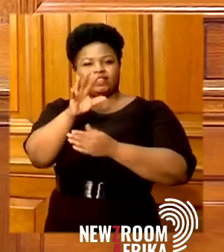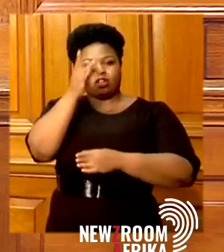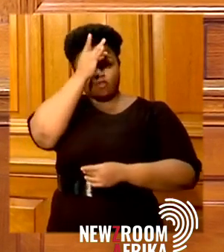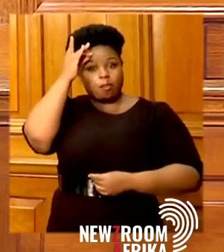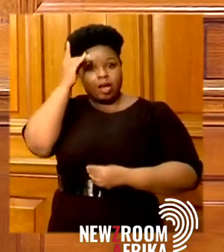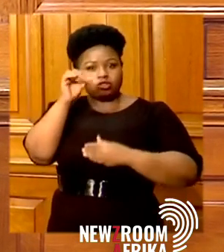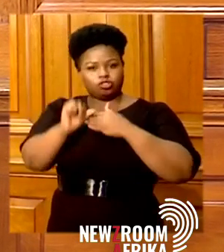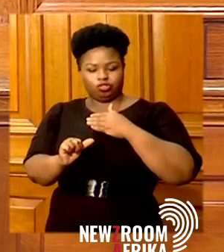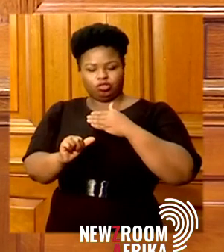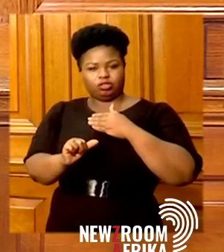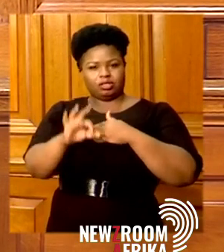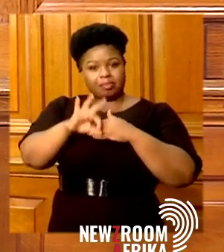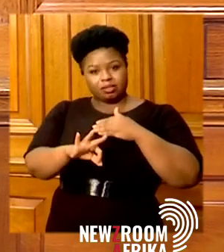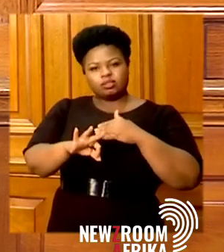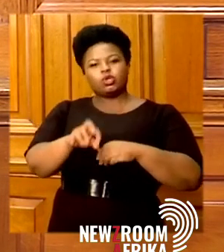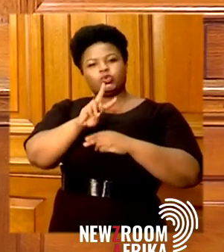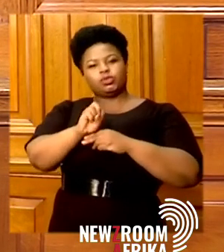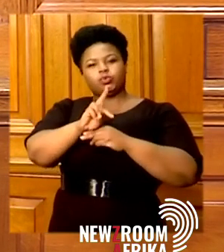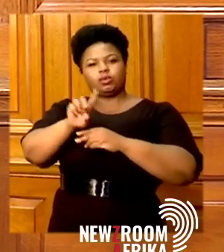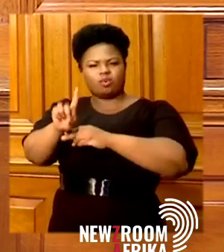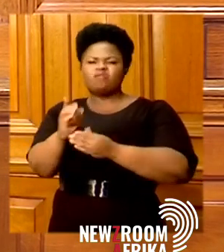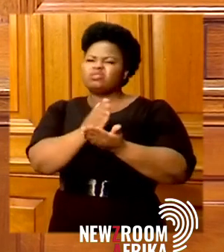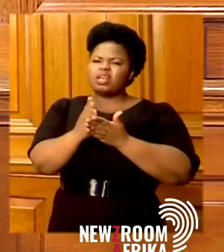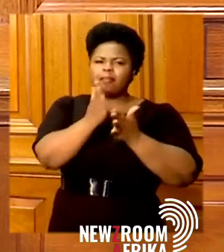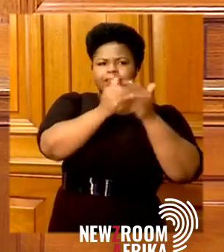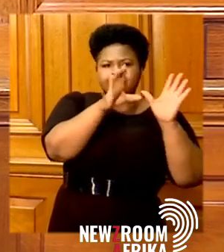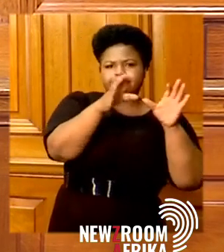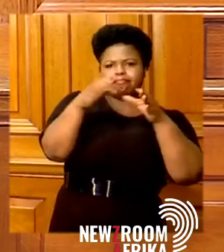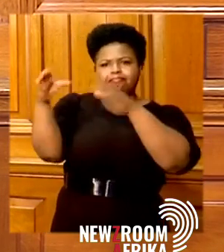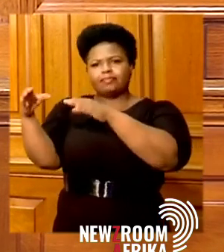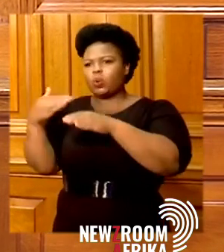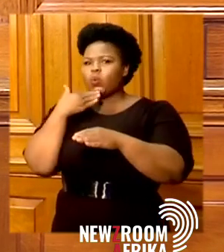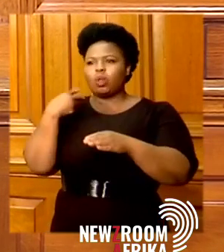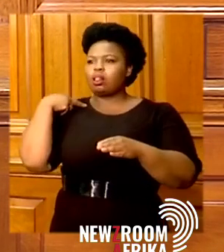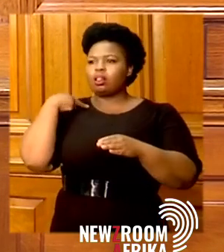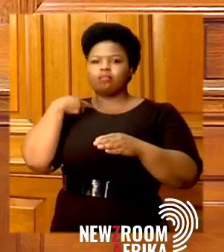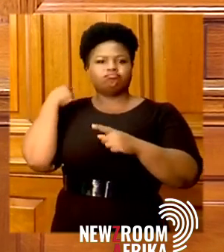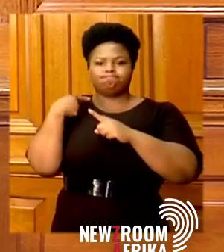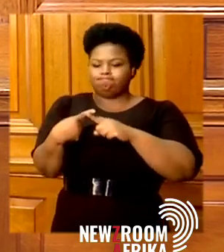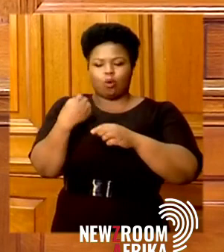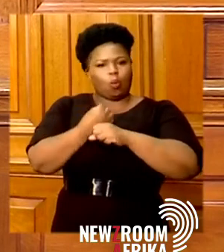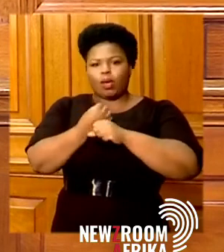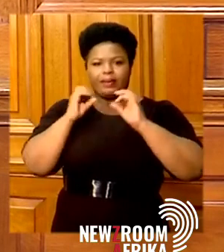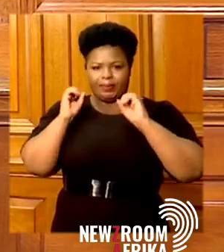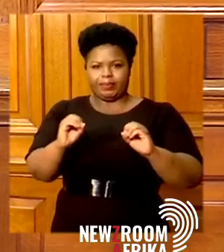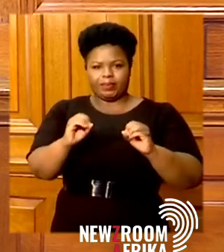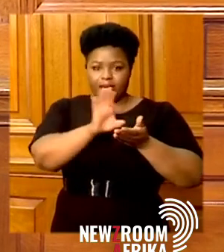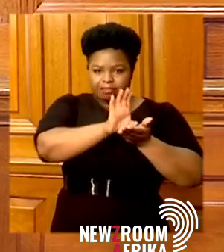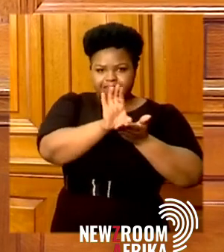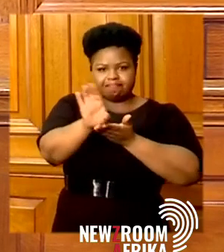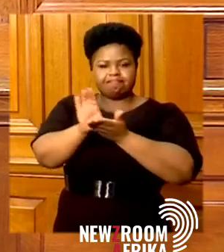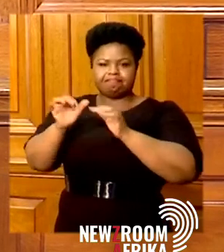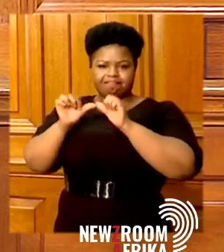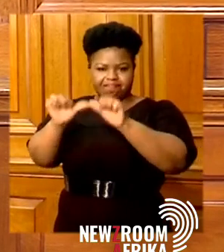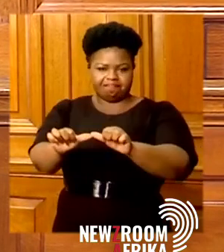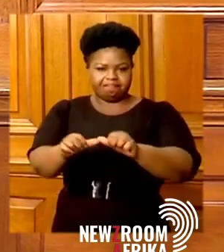for those sectors of the economy that have not been able to operate over this period. These